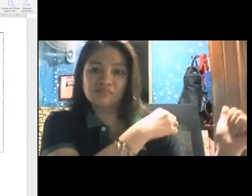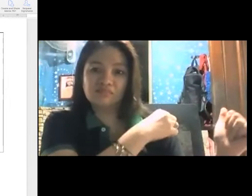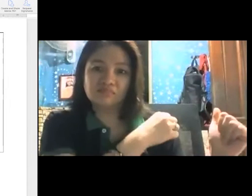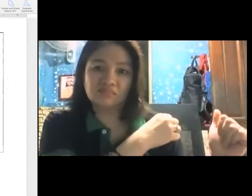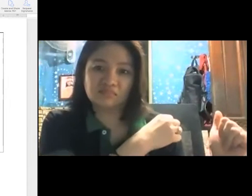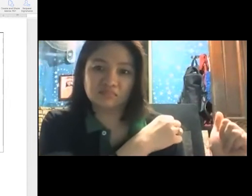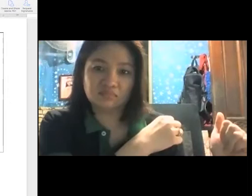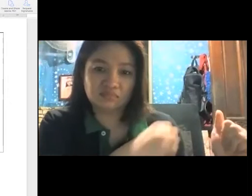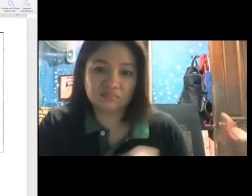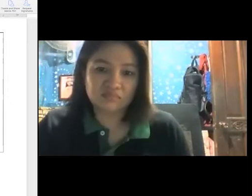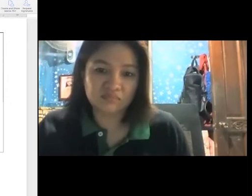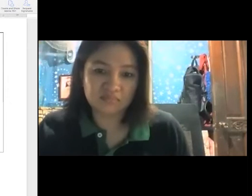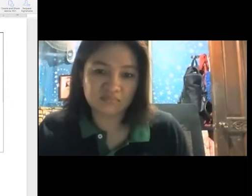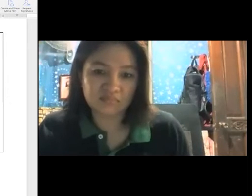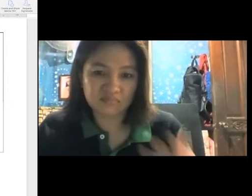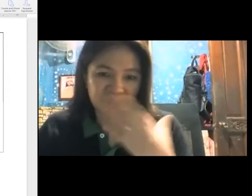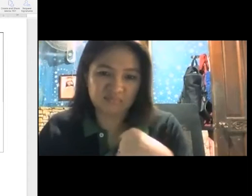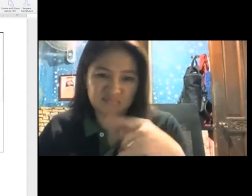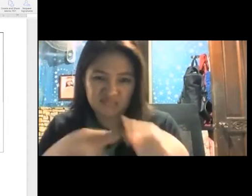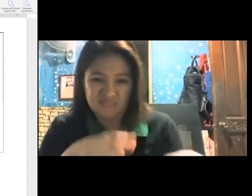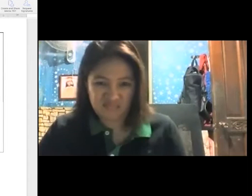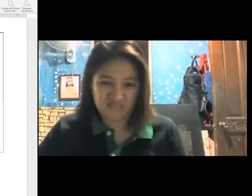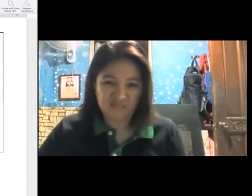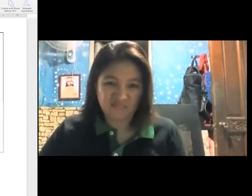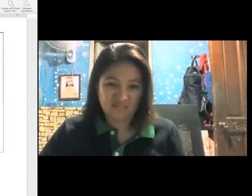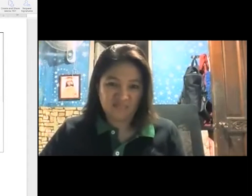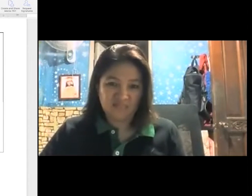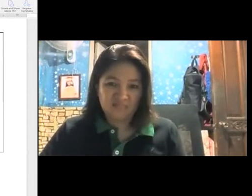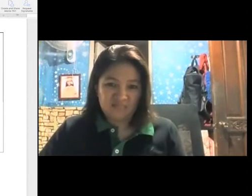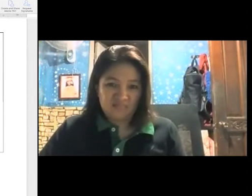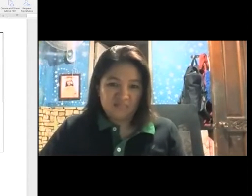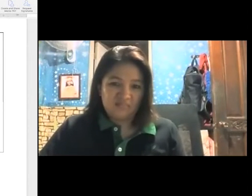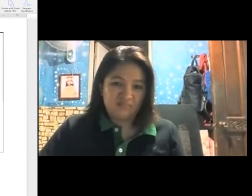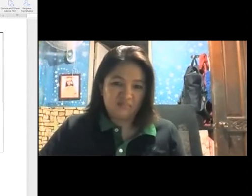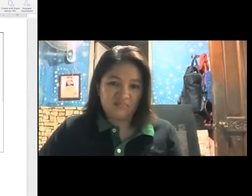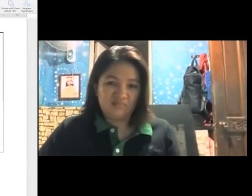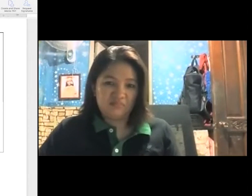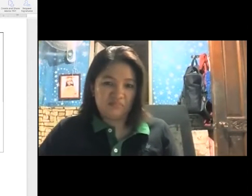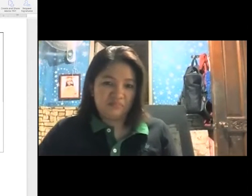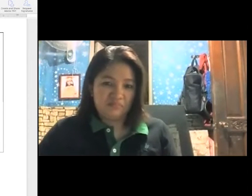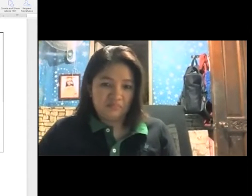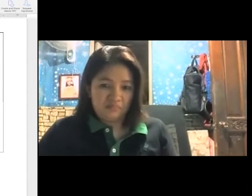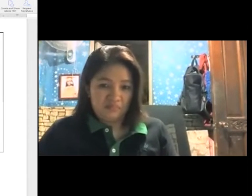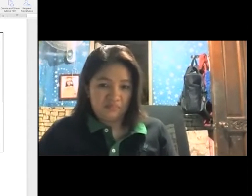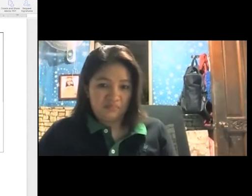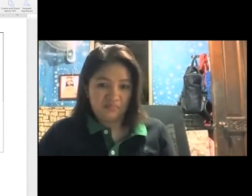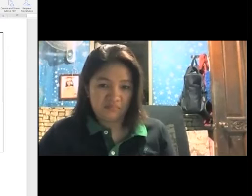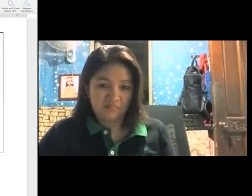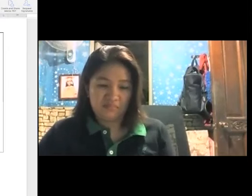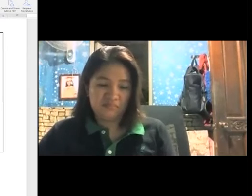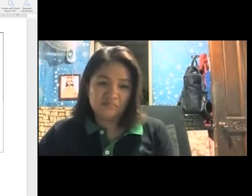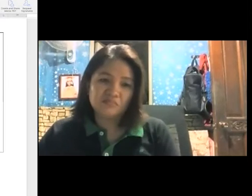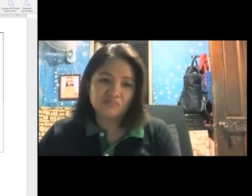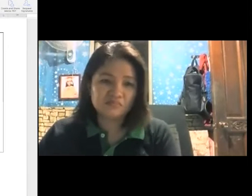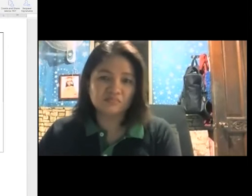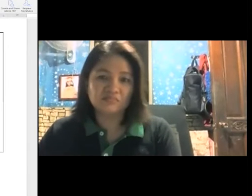So we'll edit the format, and this is the same for to address. We're just going to change the column.